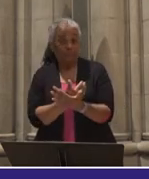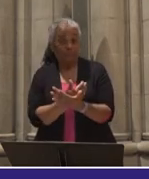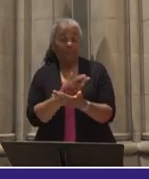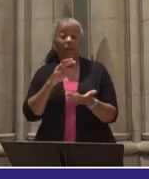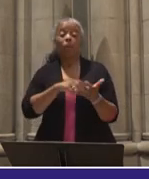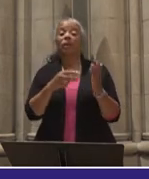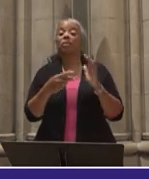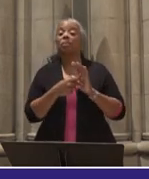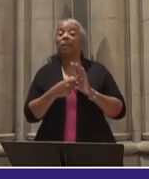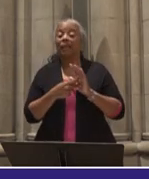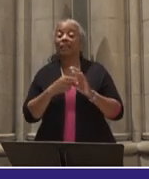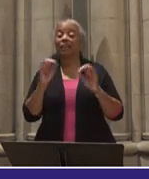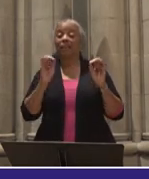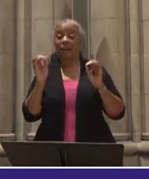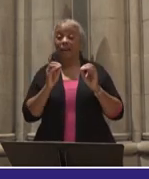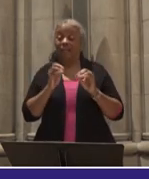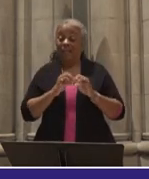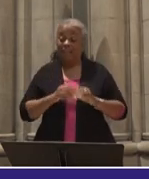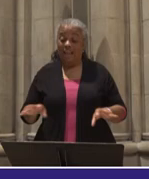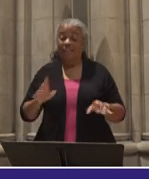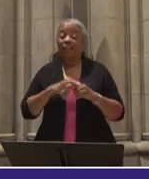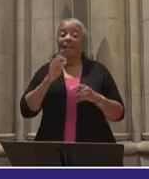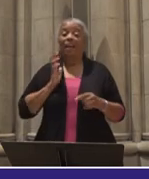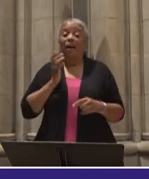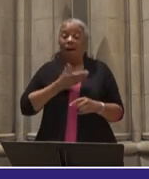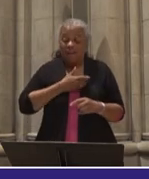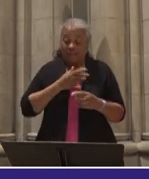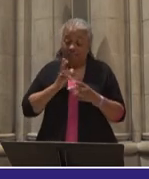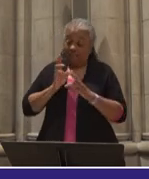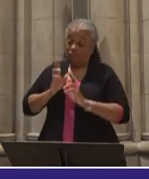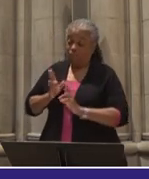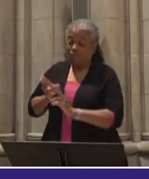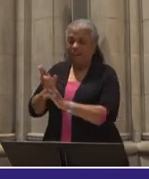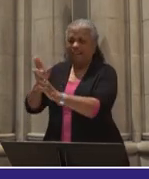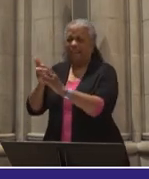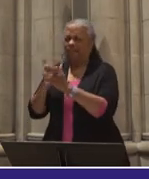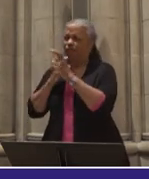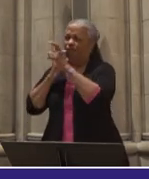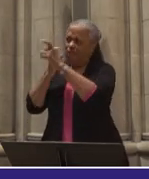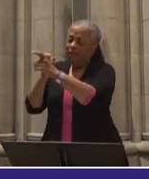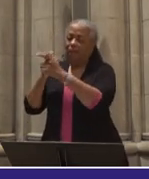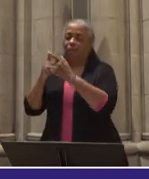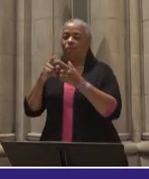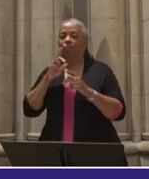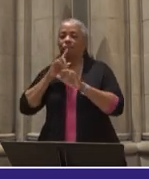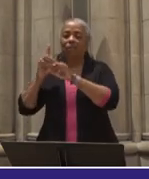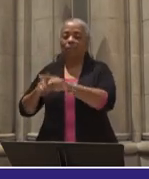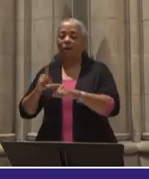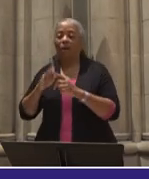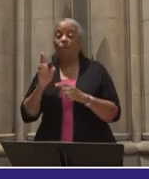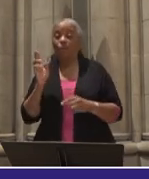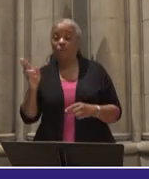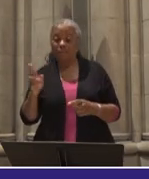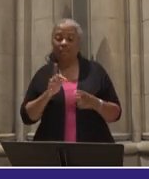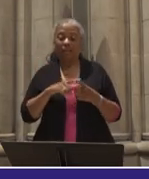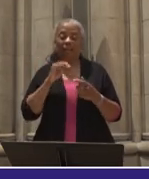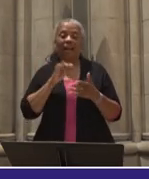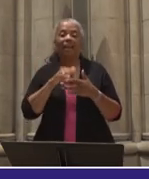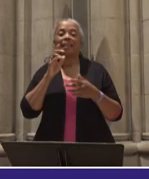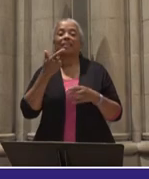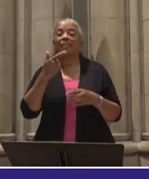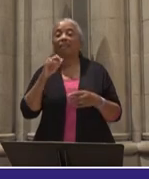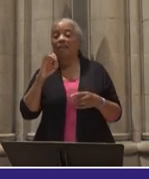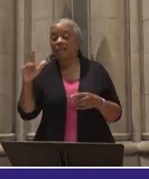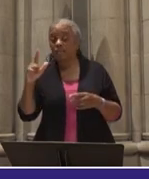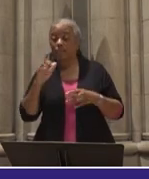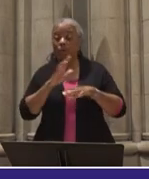means nothing less than us running to respond with urgency to the urgency that is the gospel call to